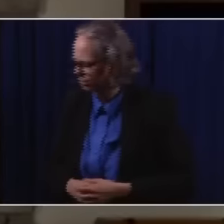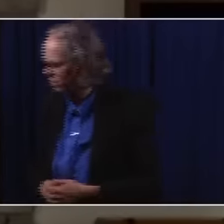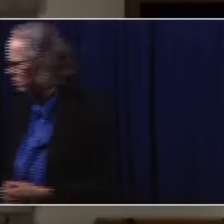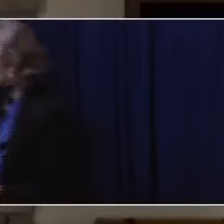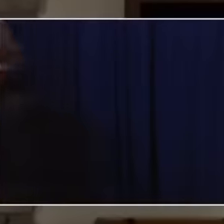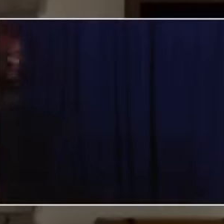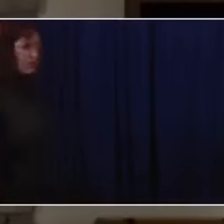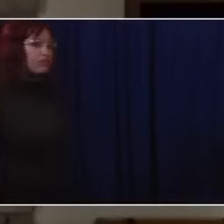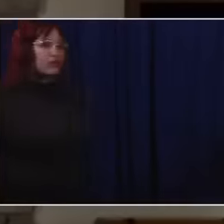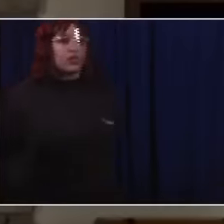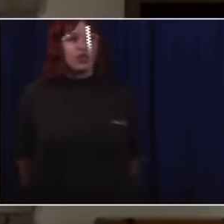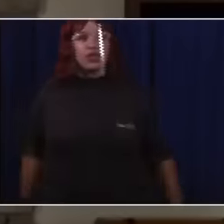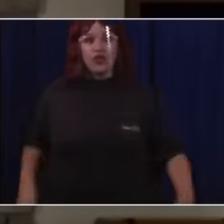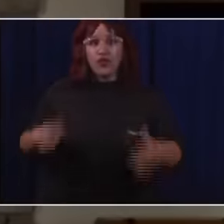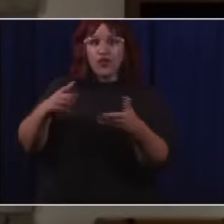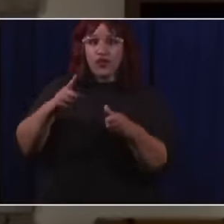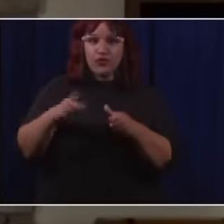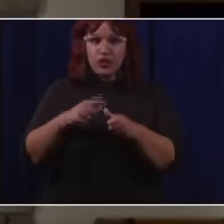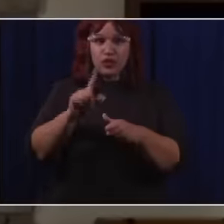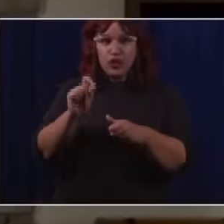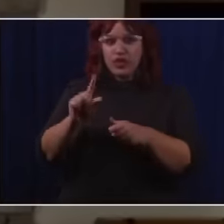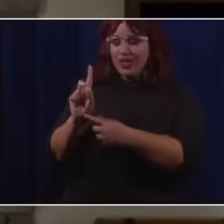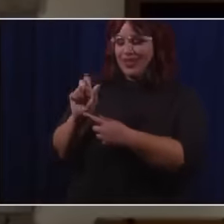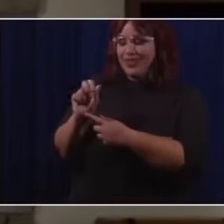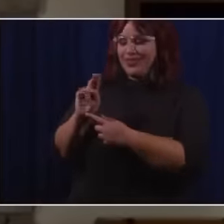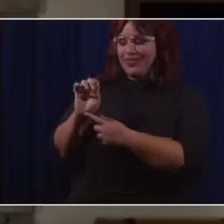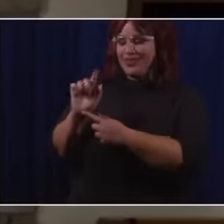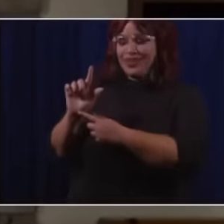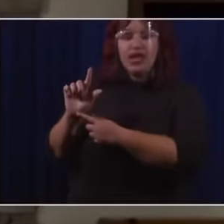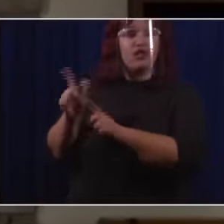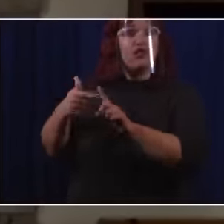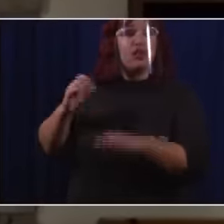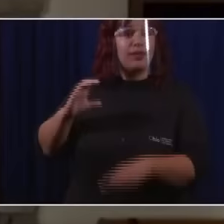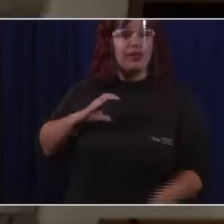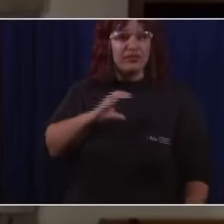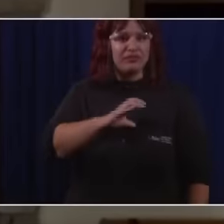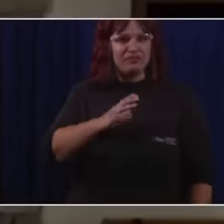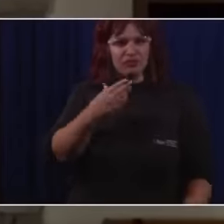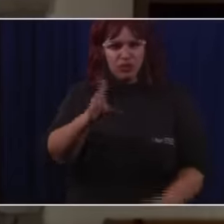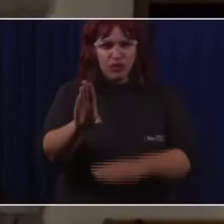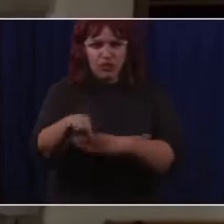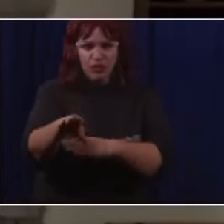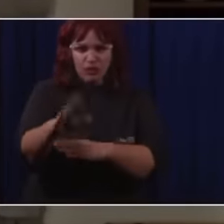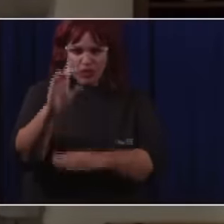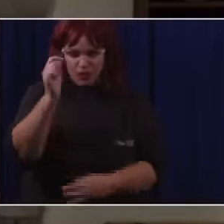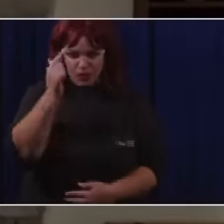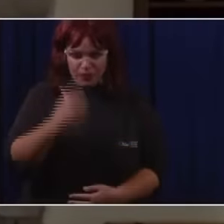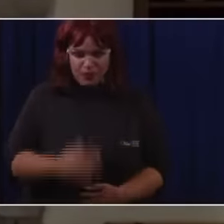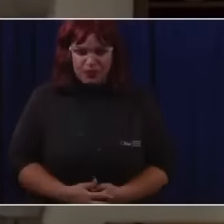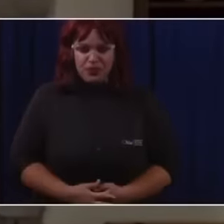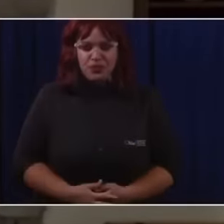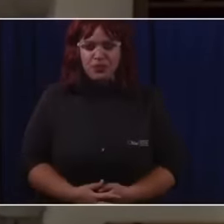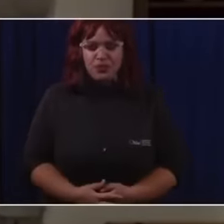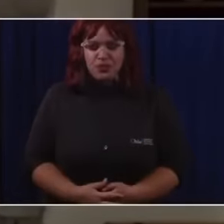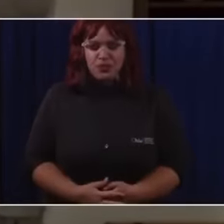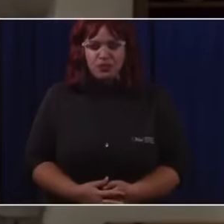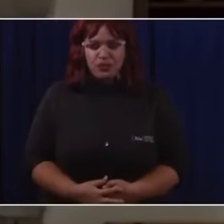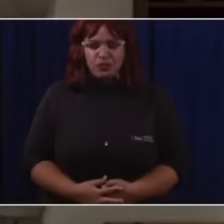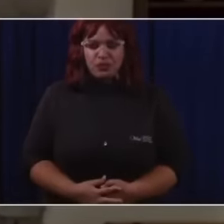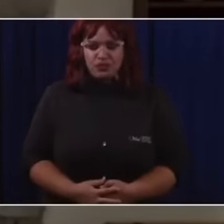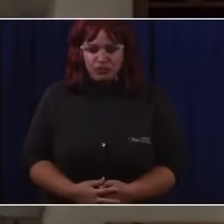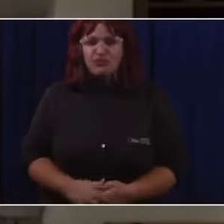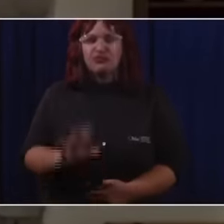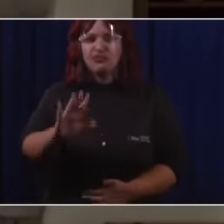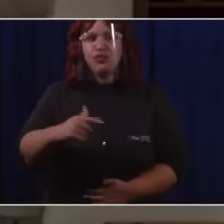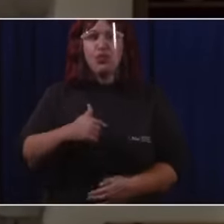DeRose at WOIO in Cleveland. Good afternoon, Governor. How are you? Dan. Governor, I want to walk you